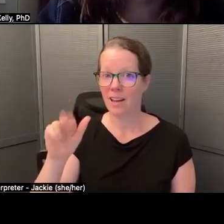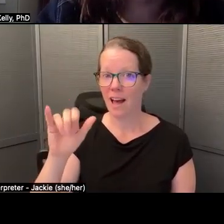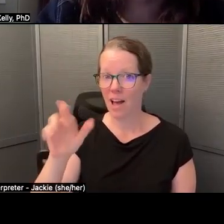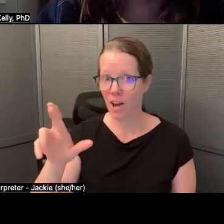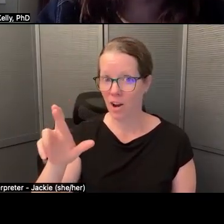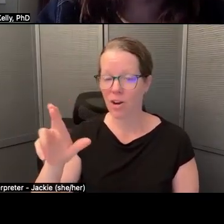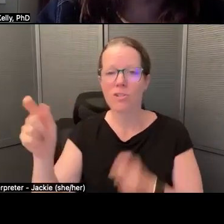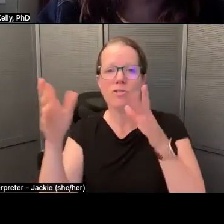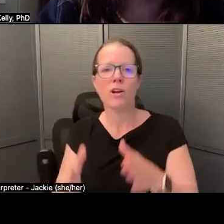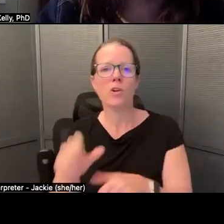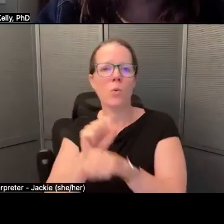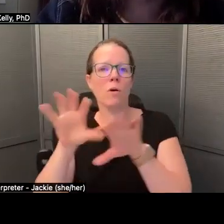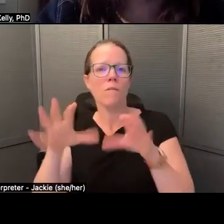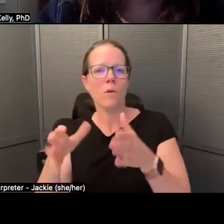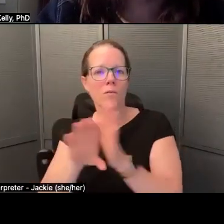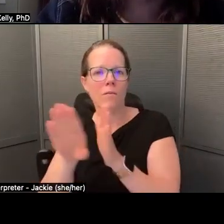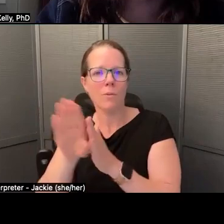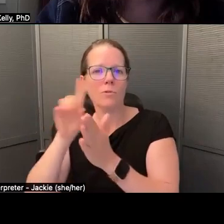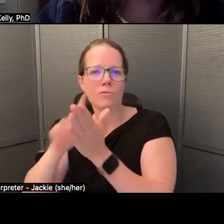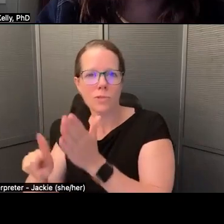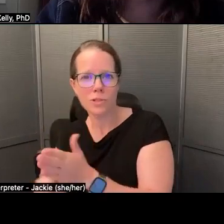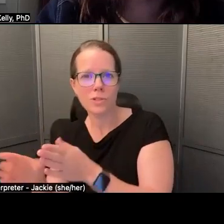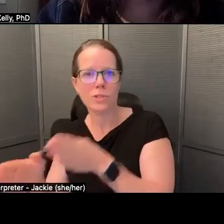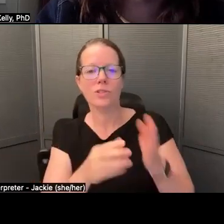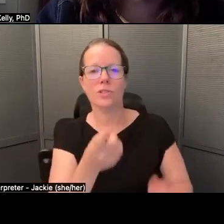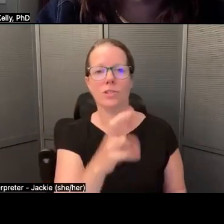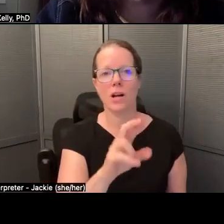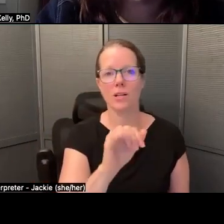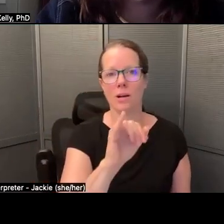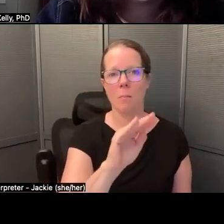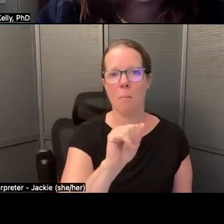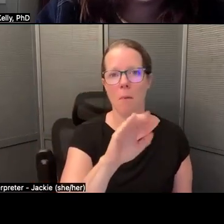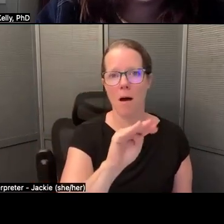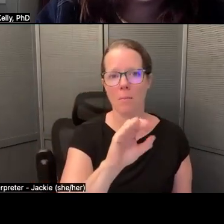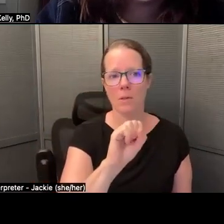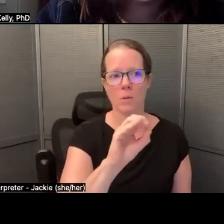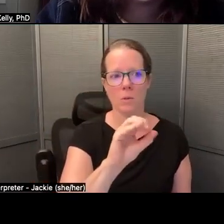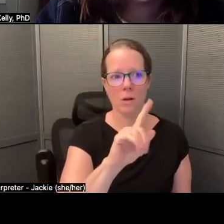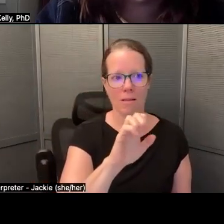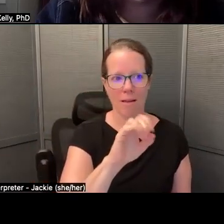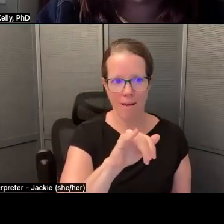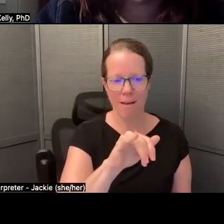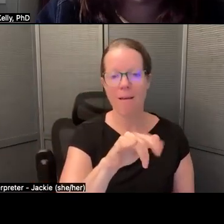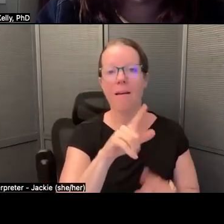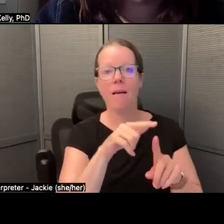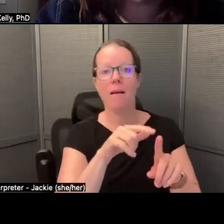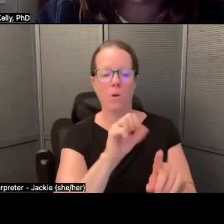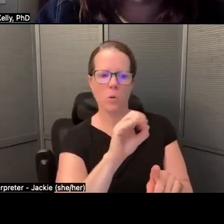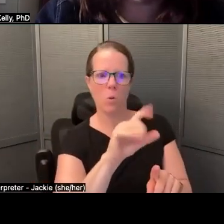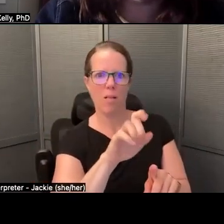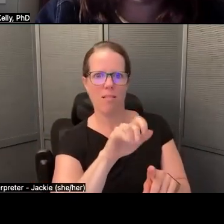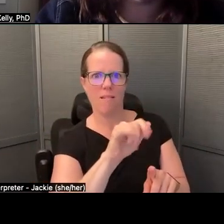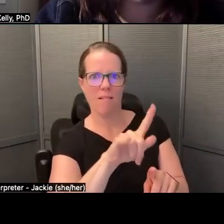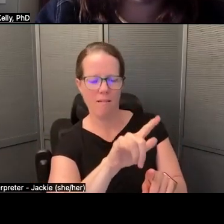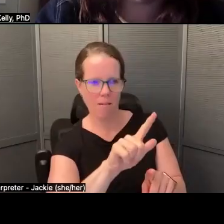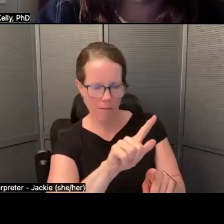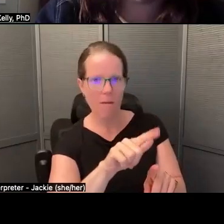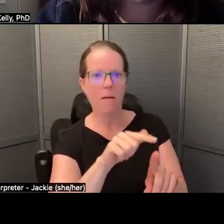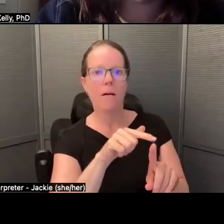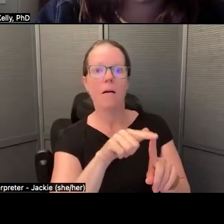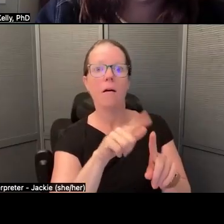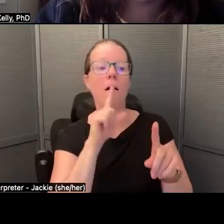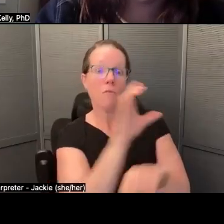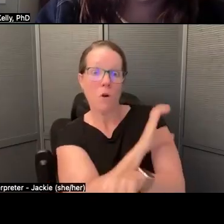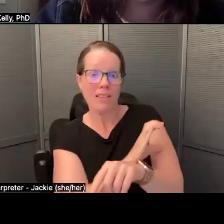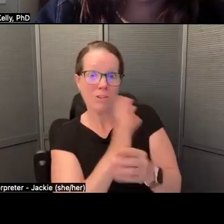and Research, and Dr. Imam Saleh, Deputy Commissioner for Clinical and Professional Services, whose invaluable